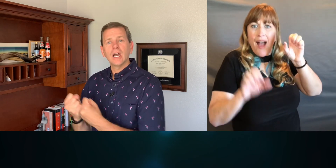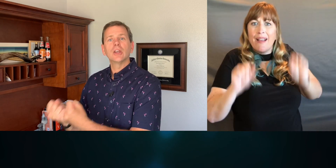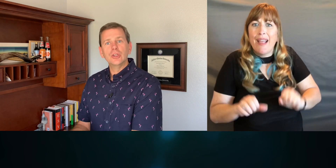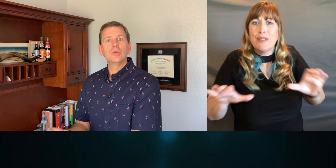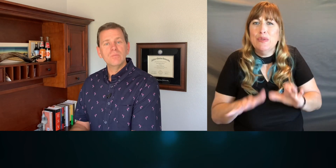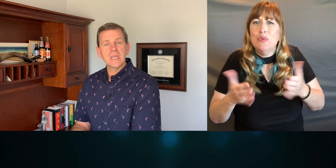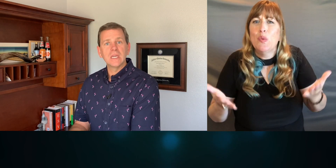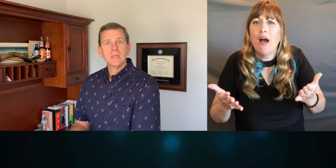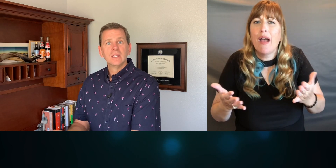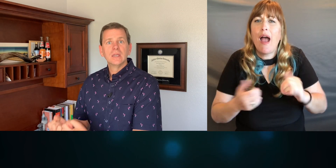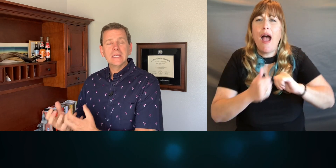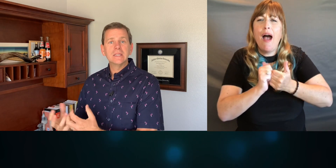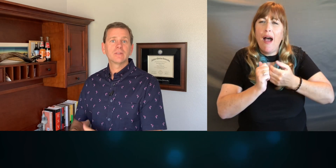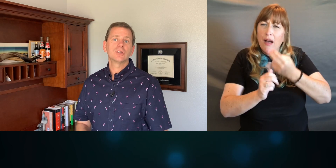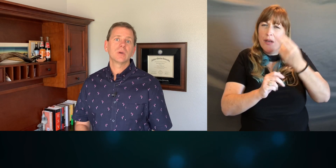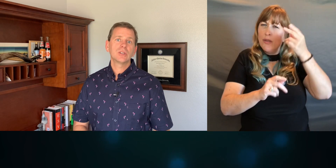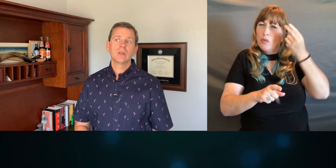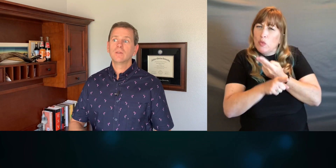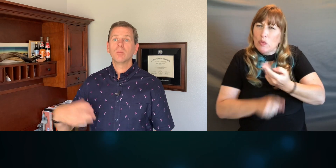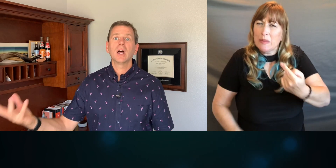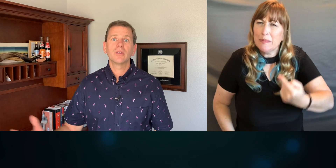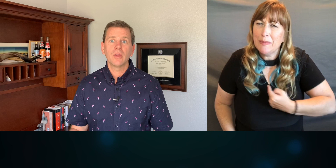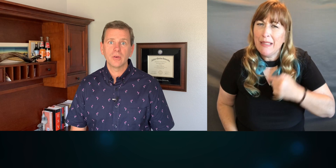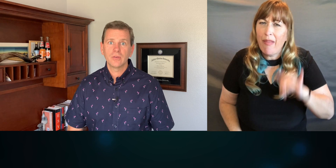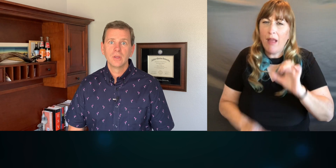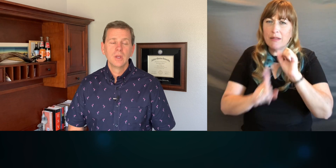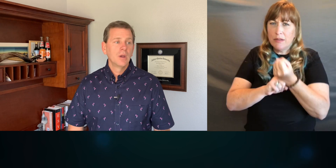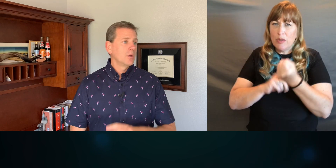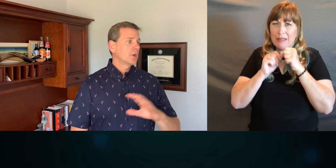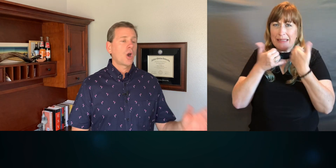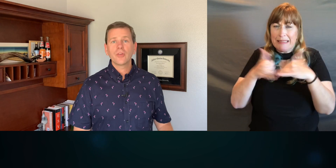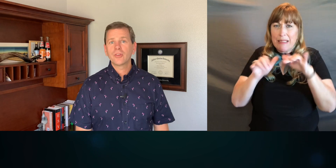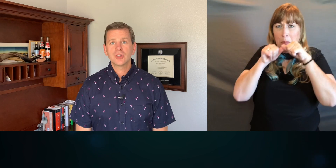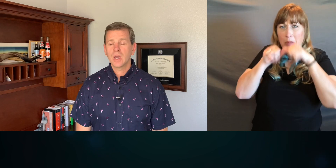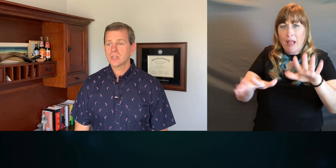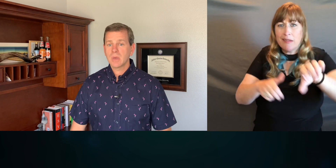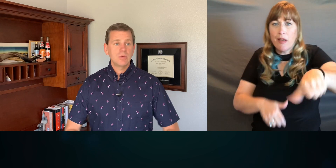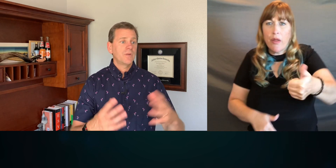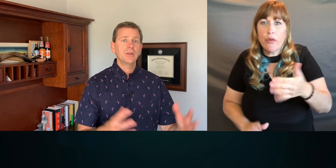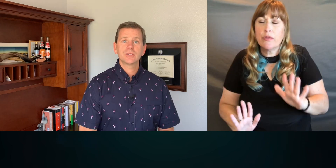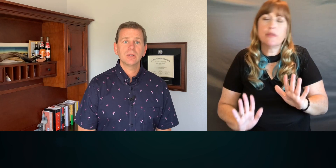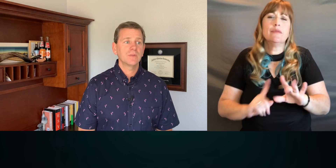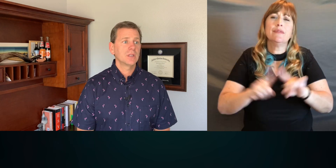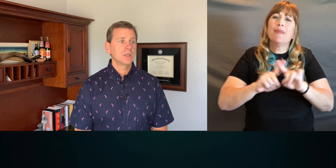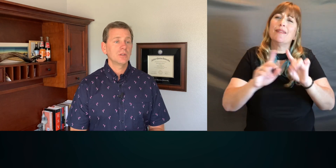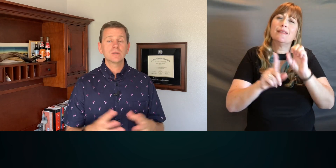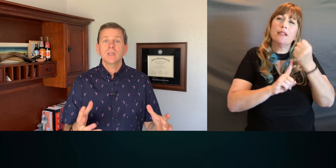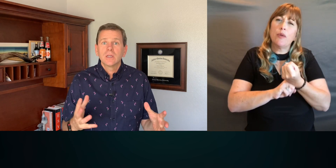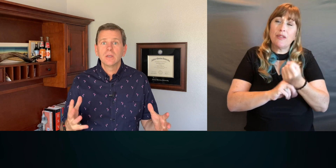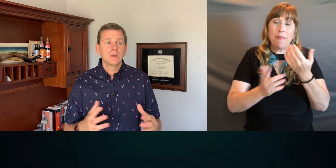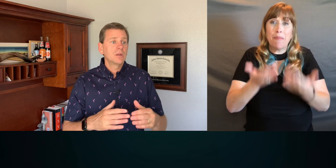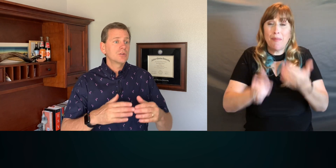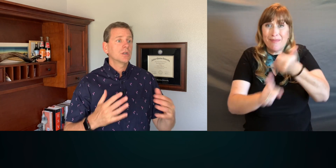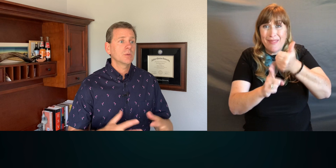How can God use me in this situation to bless others? Regardless of the situation, maybe you find yourself in you're